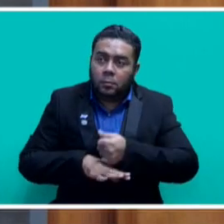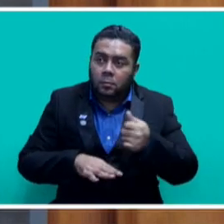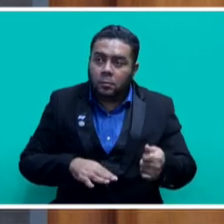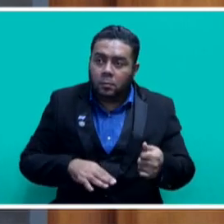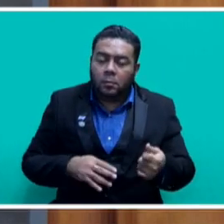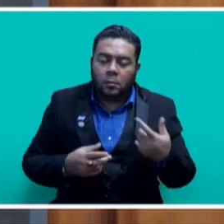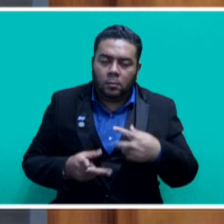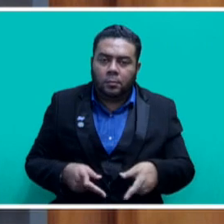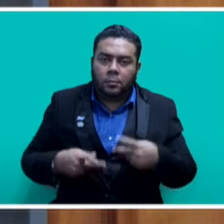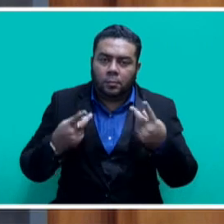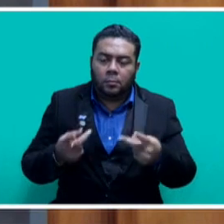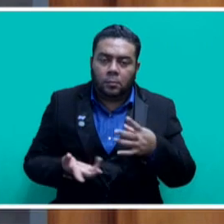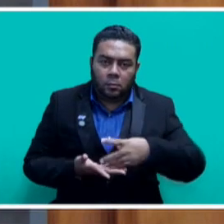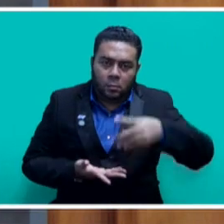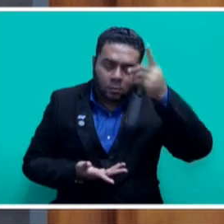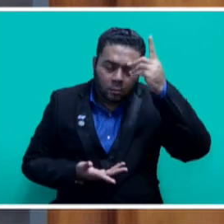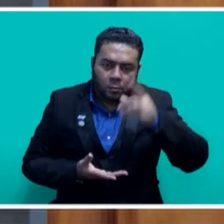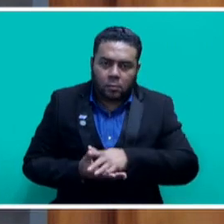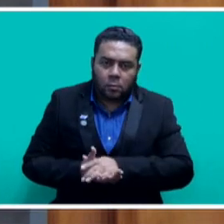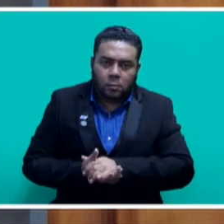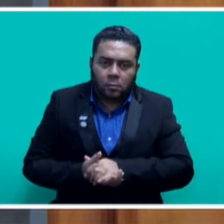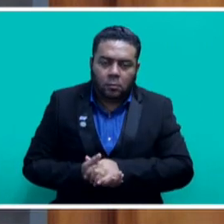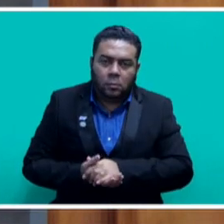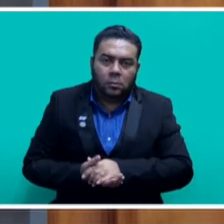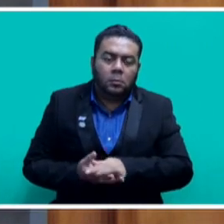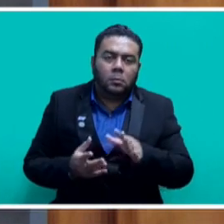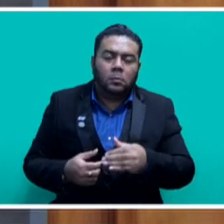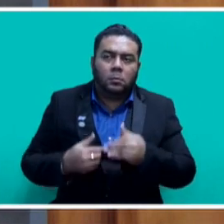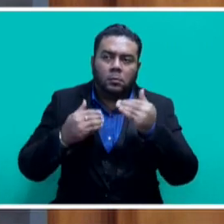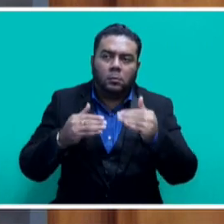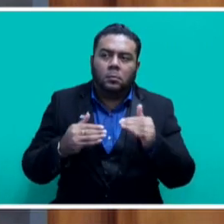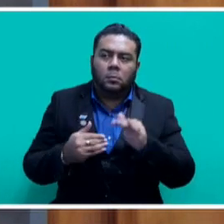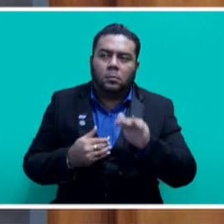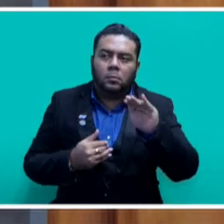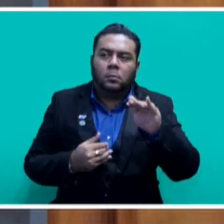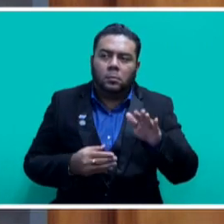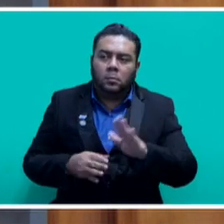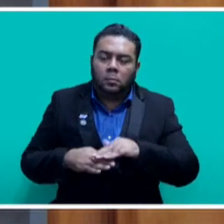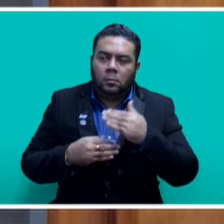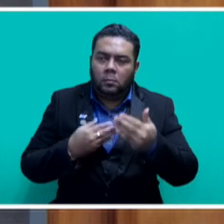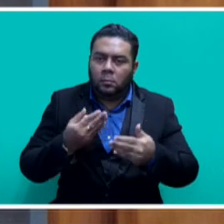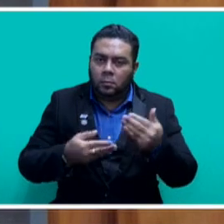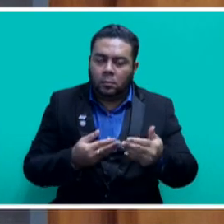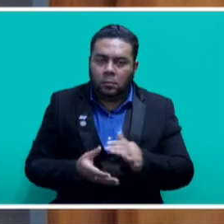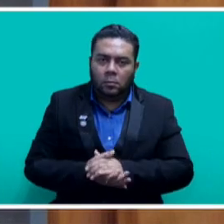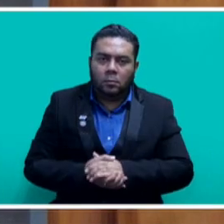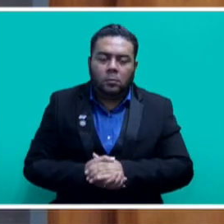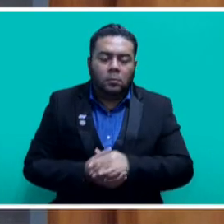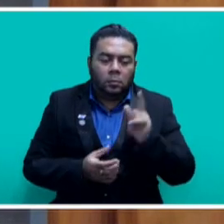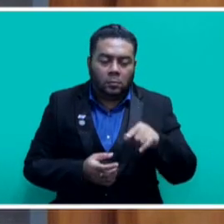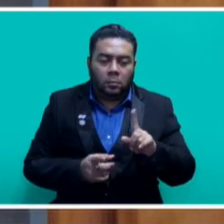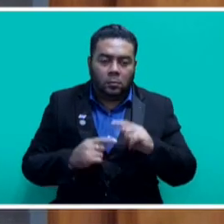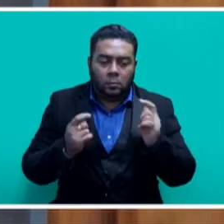to prioritize education and invest in our future generations. Within this allocation,